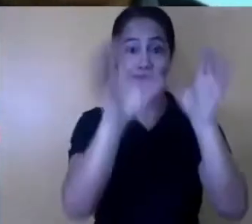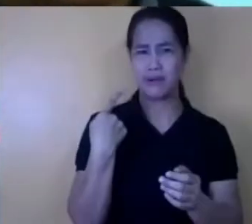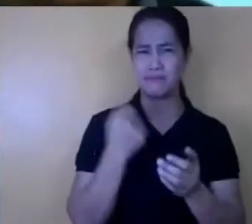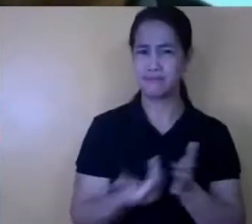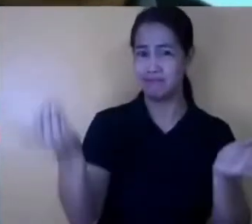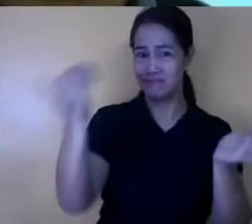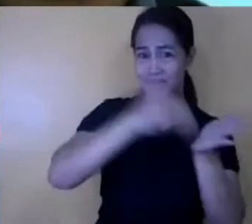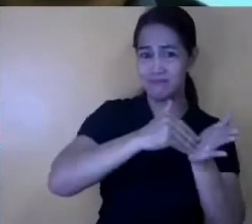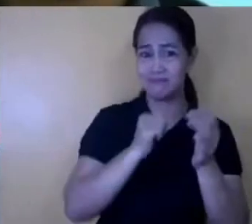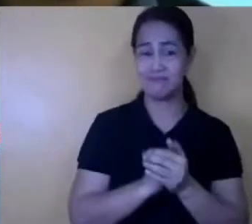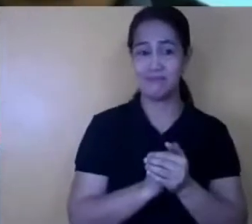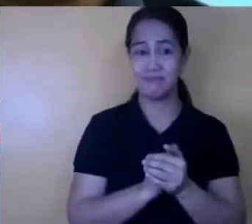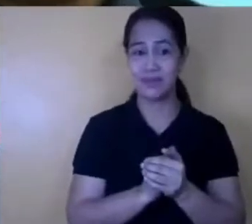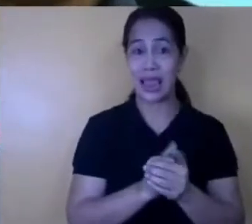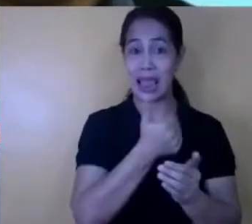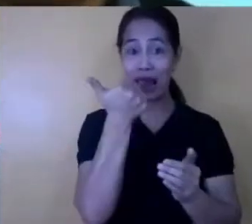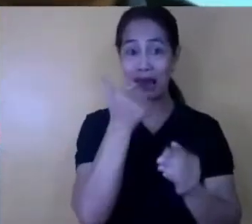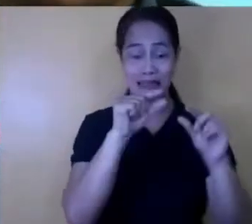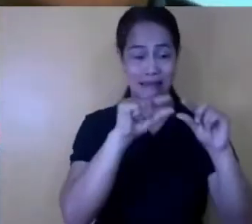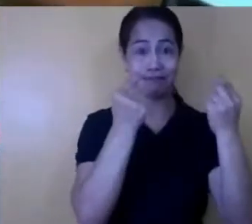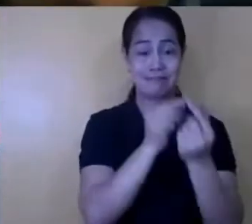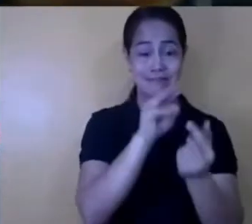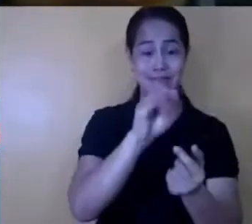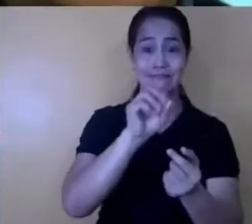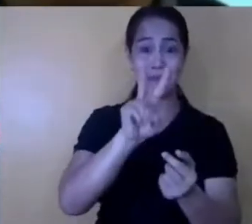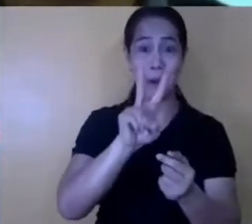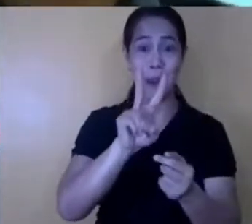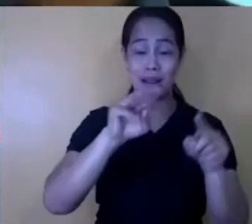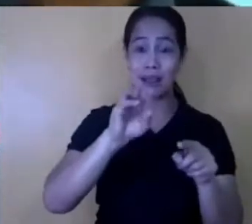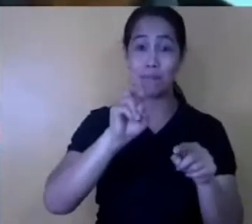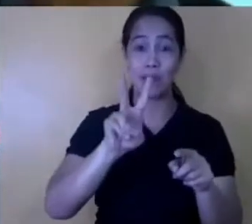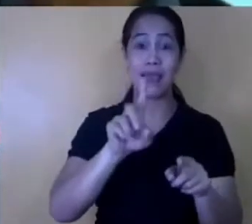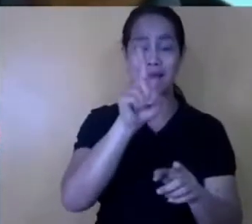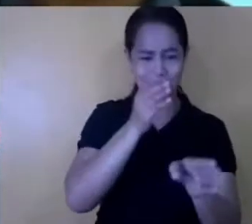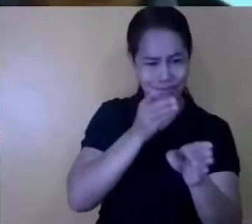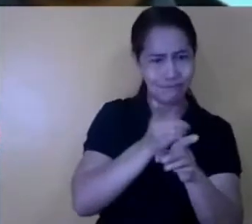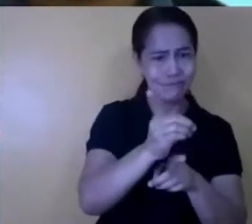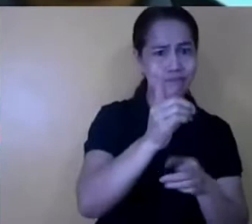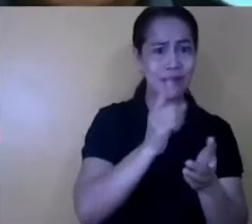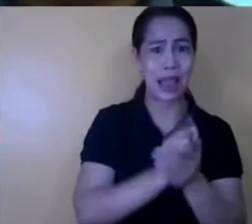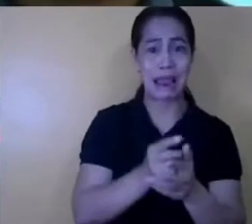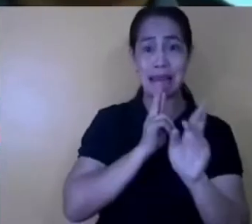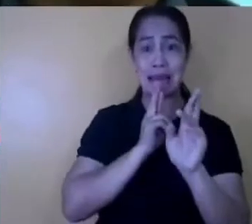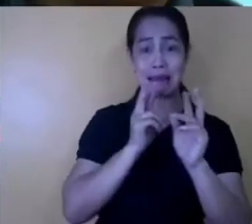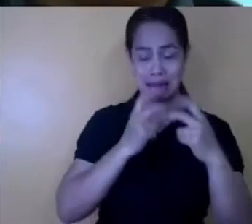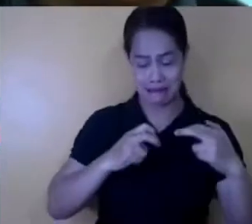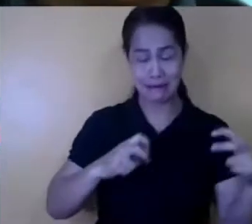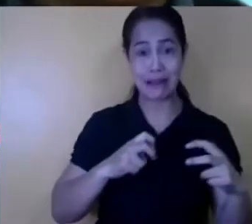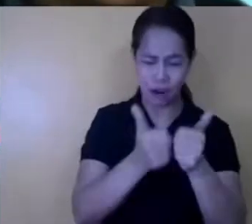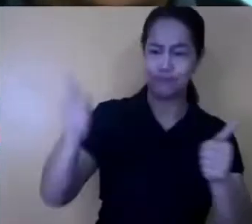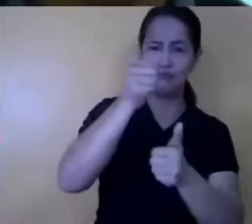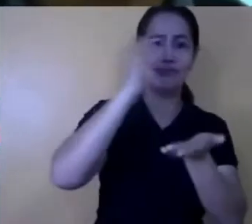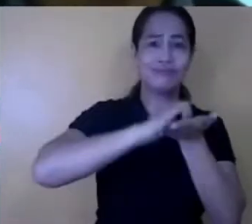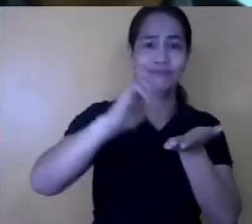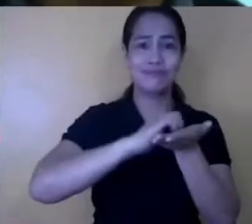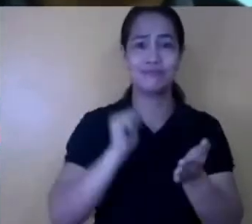again another set of MOVs, but MOV 1 directly reflect an outstanding practice,